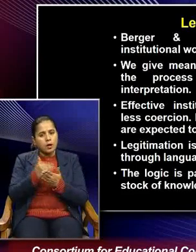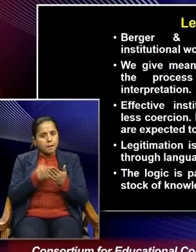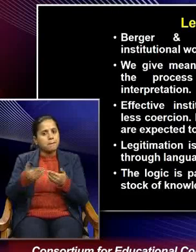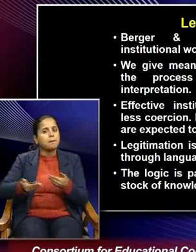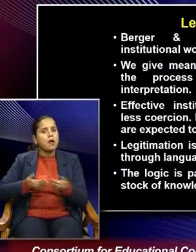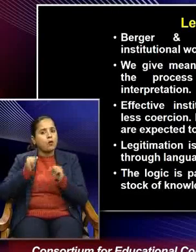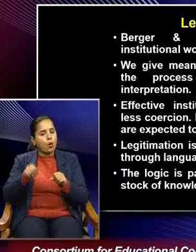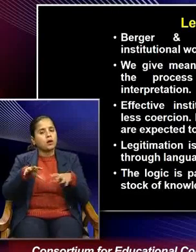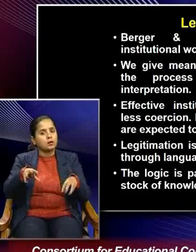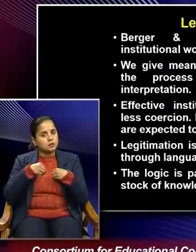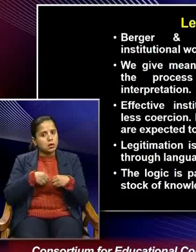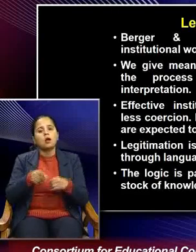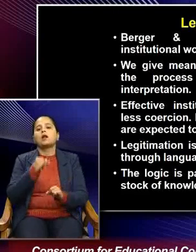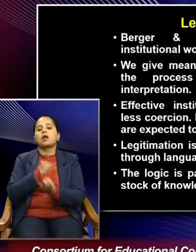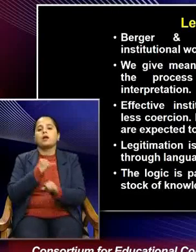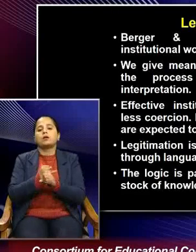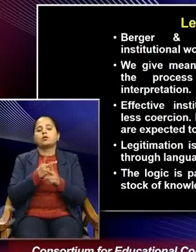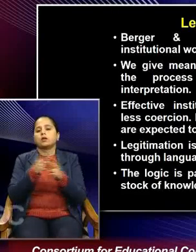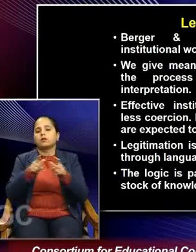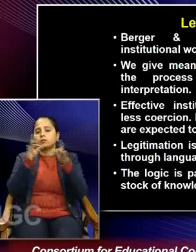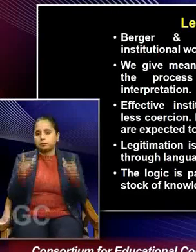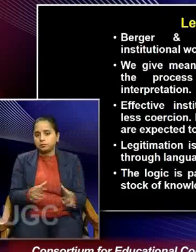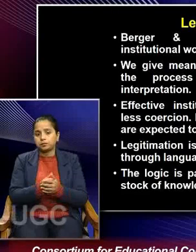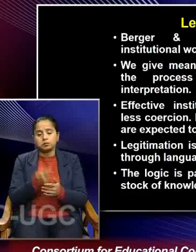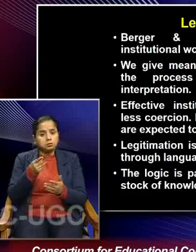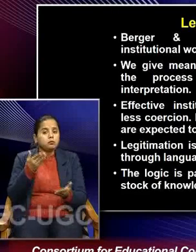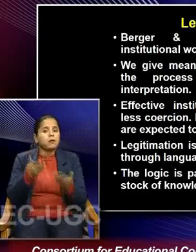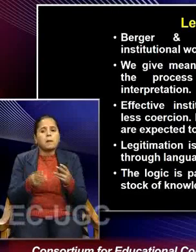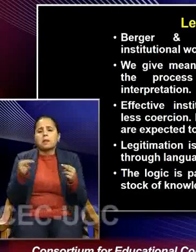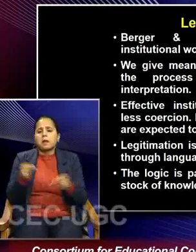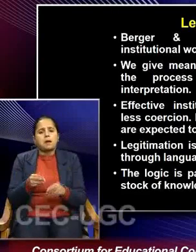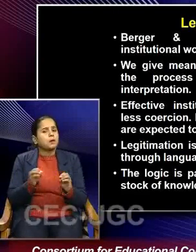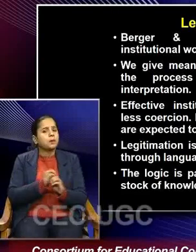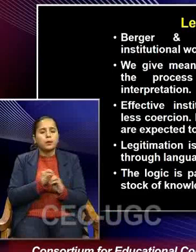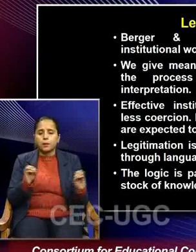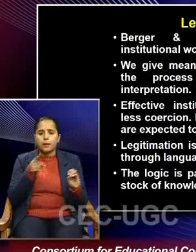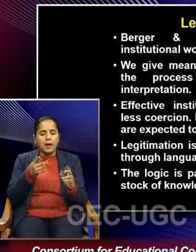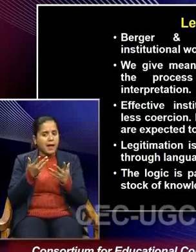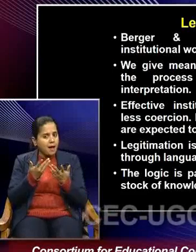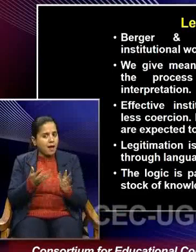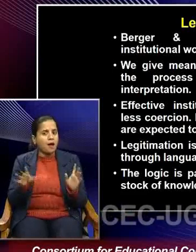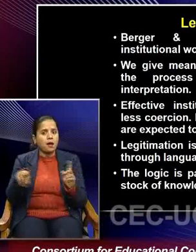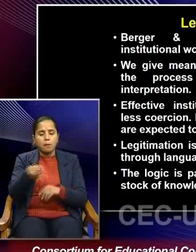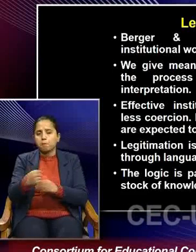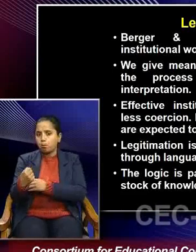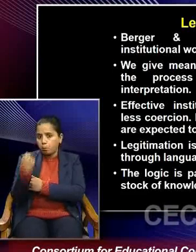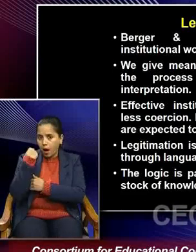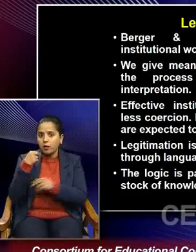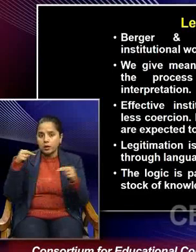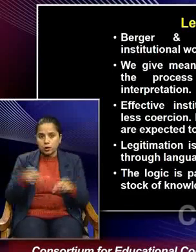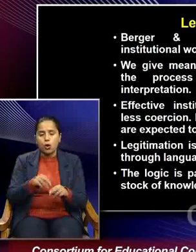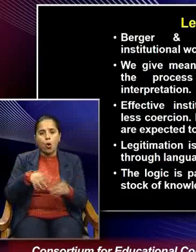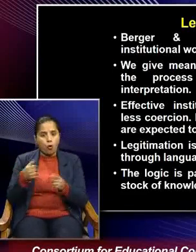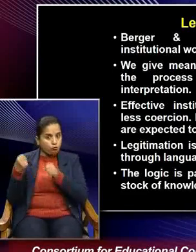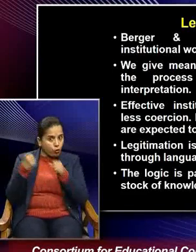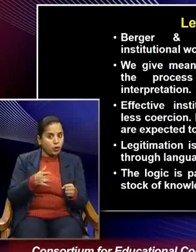behavior, it is institutionalized. You will not require any kind of power or